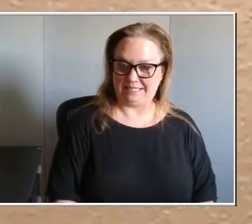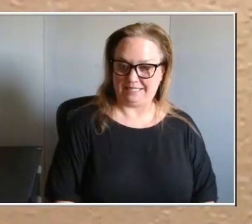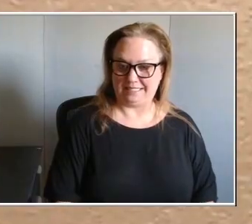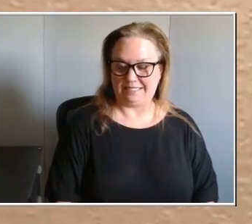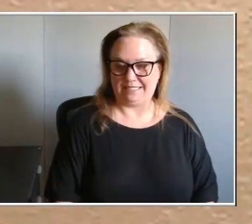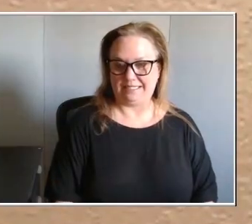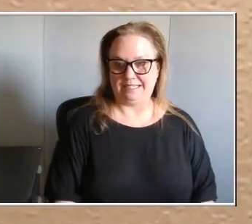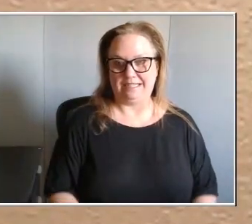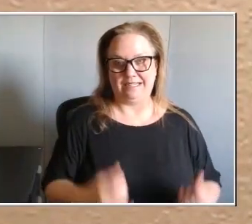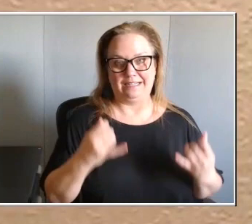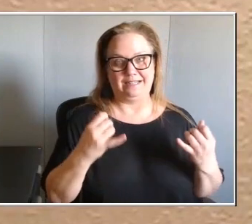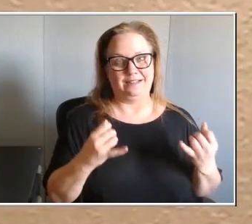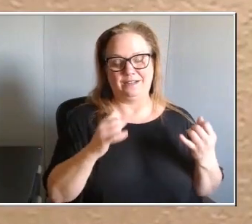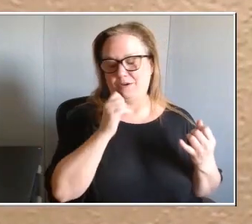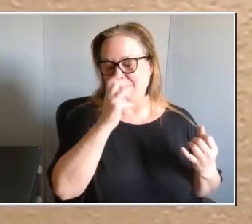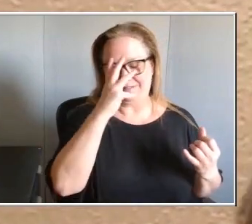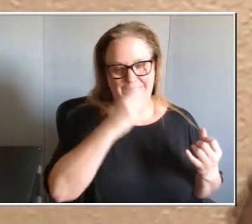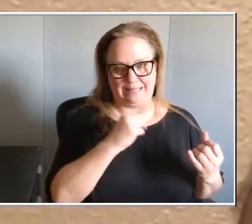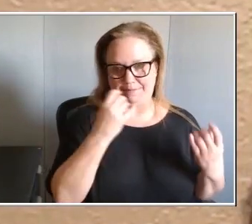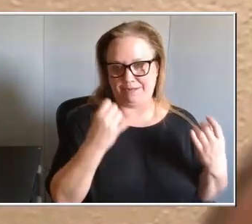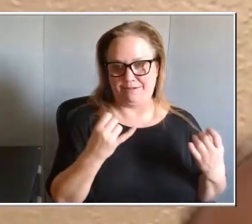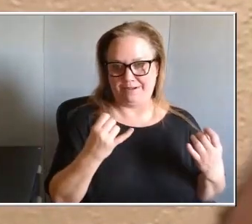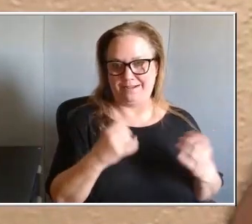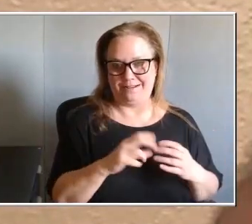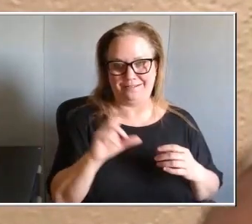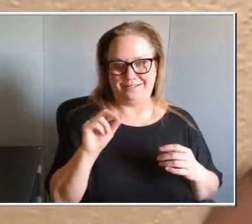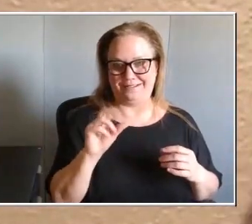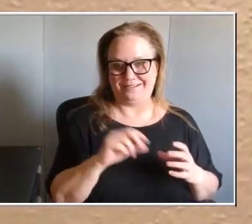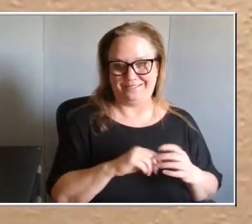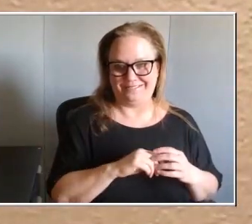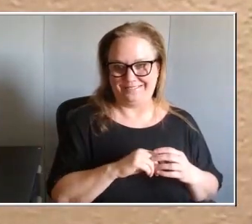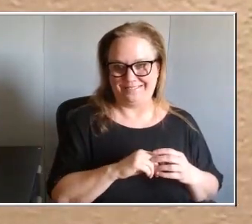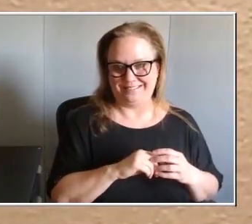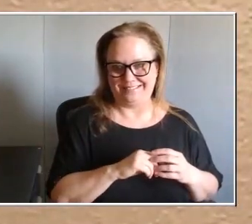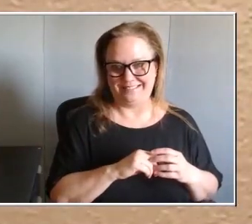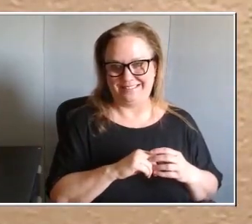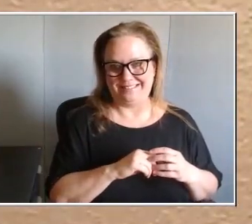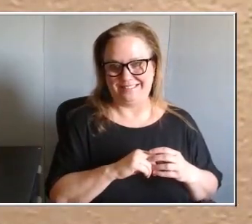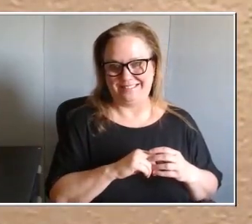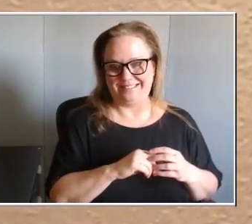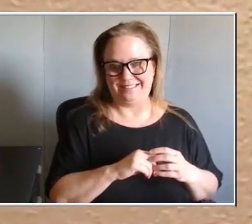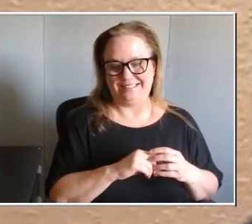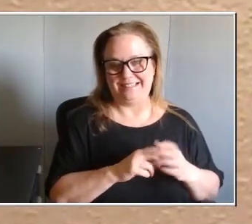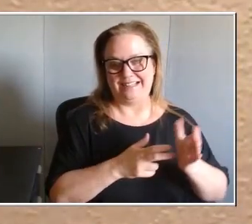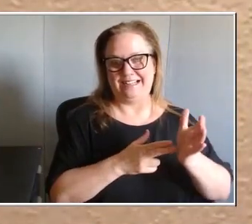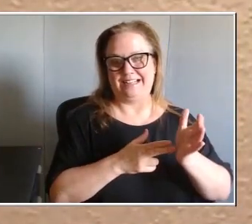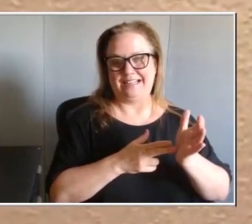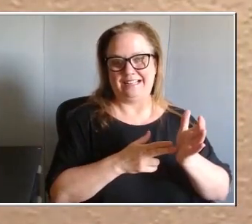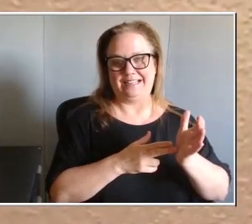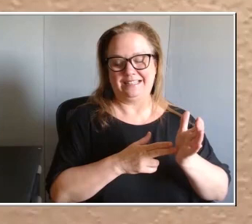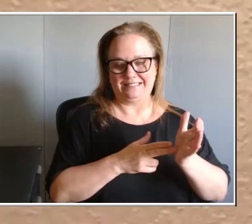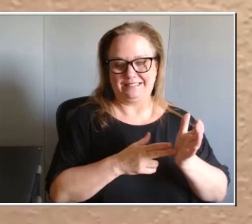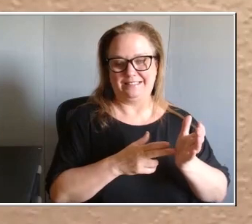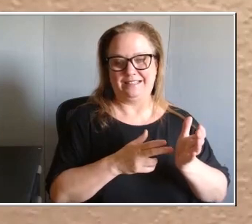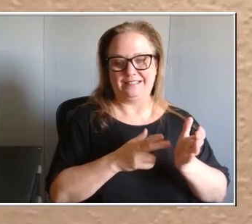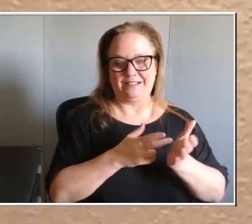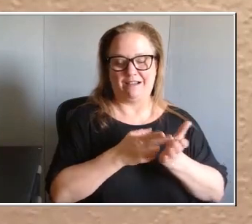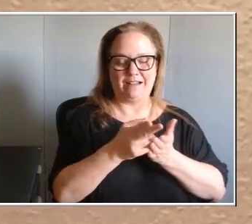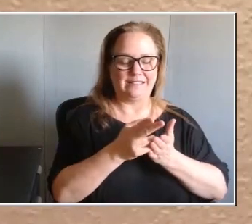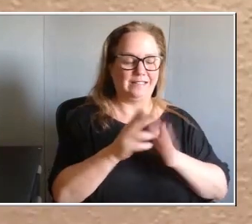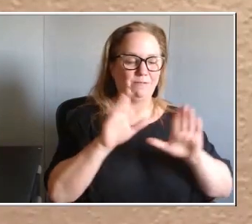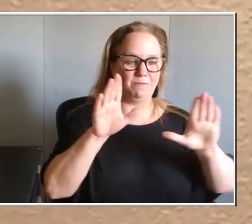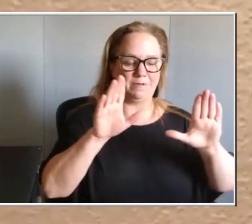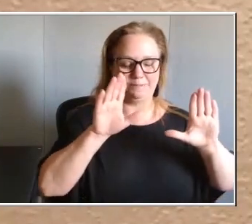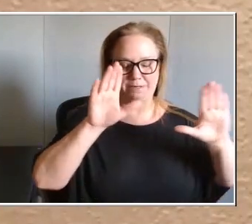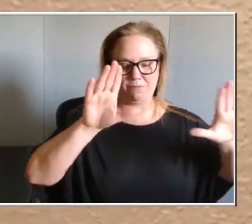We're currently not getting any sleep, but it's honestly worth it for him, and just watching him